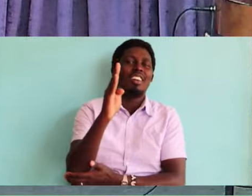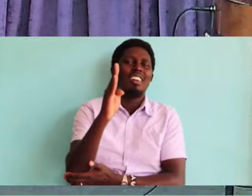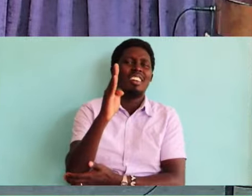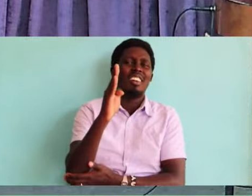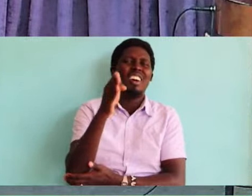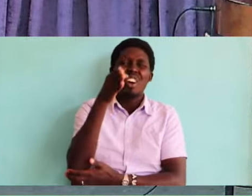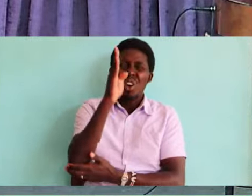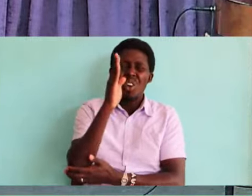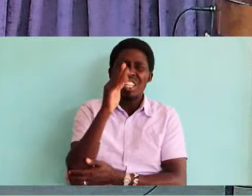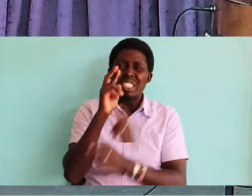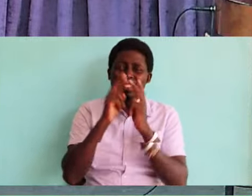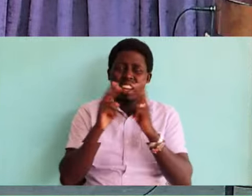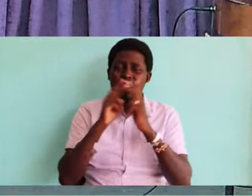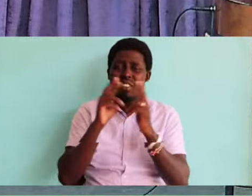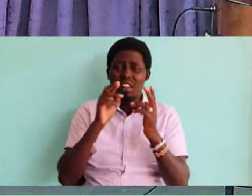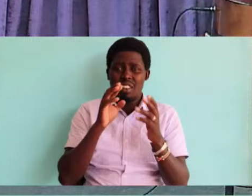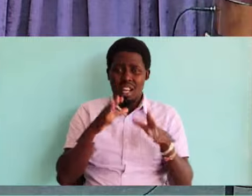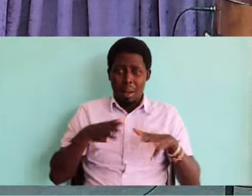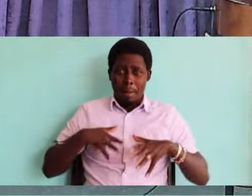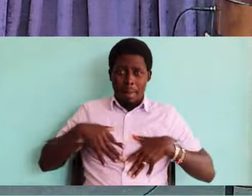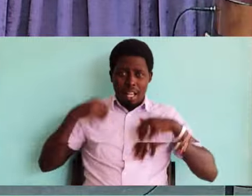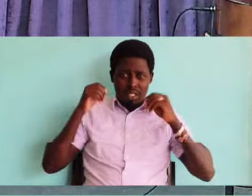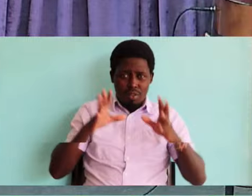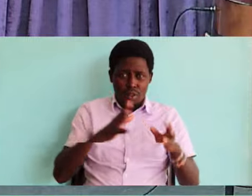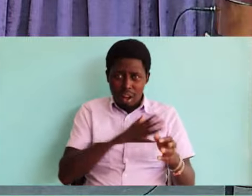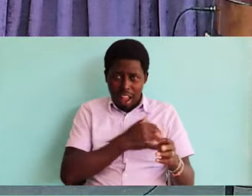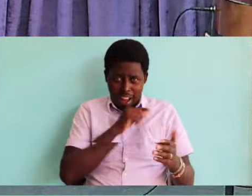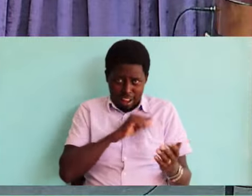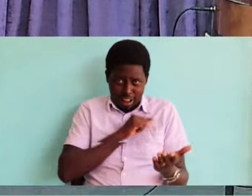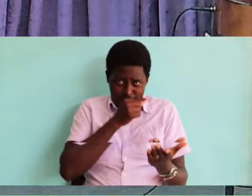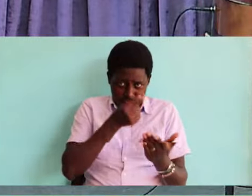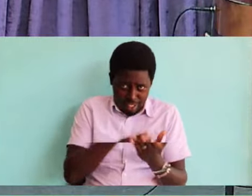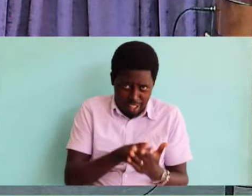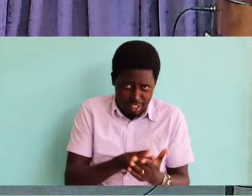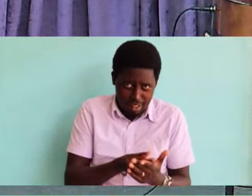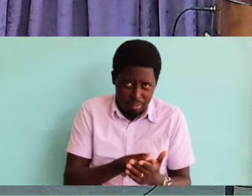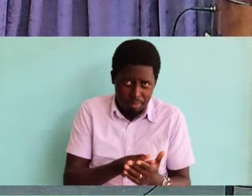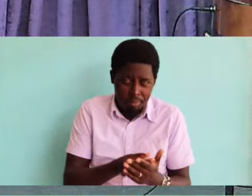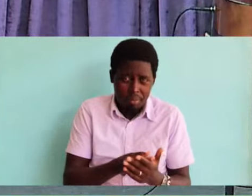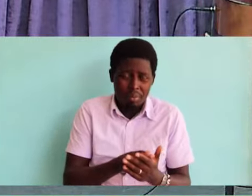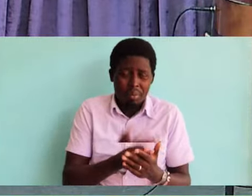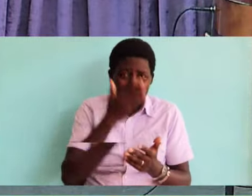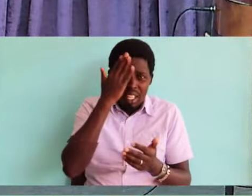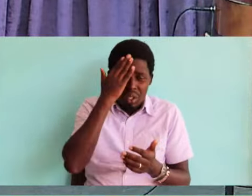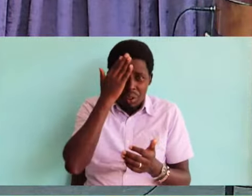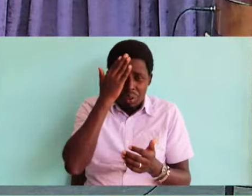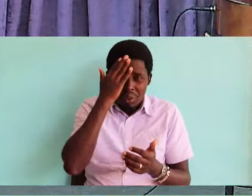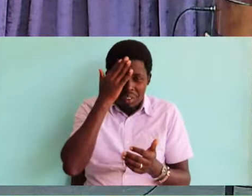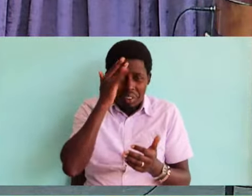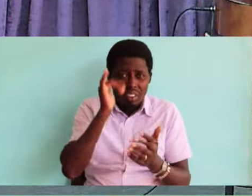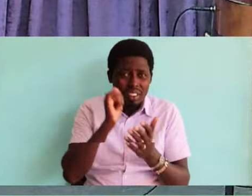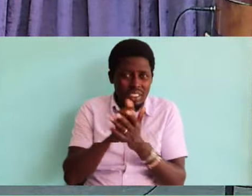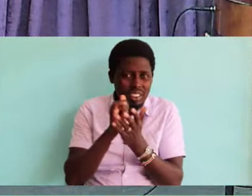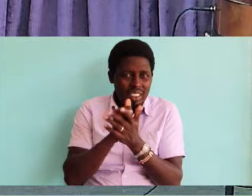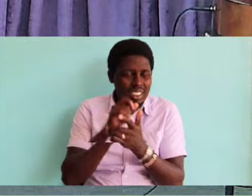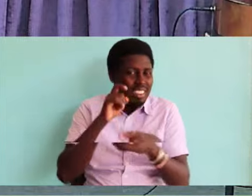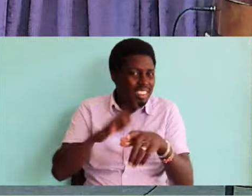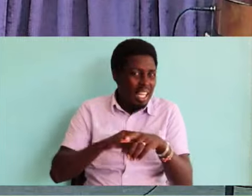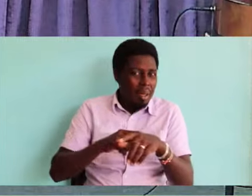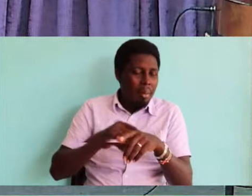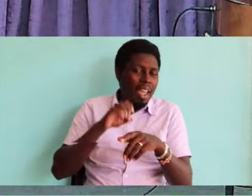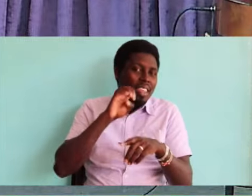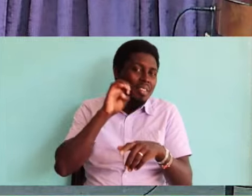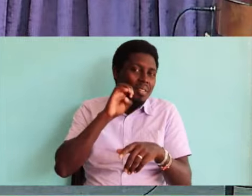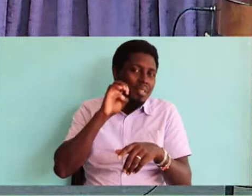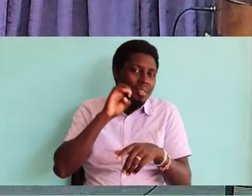merciful and is gracious. And Eve realized this when